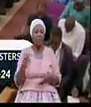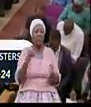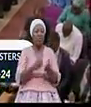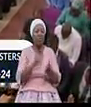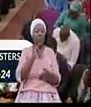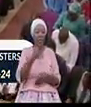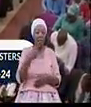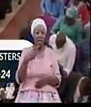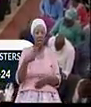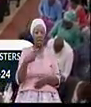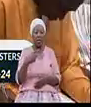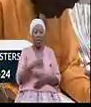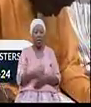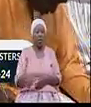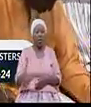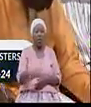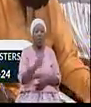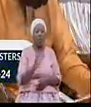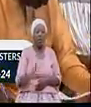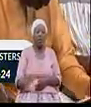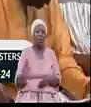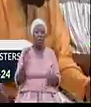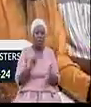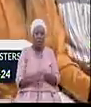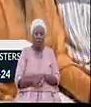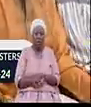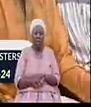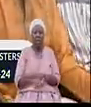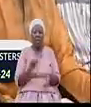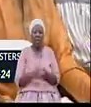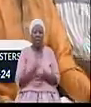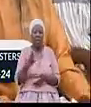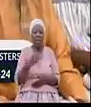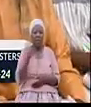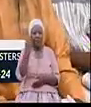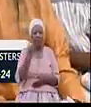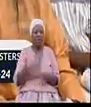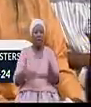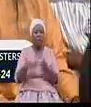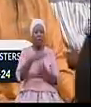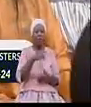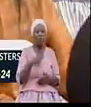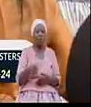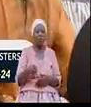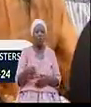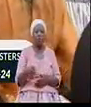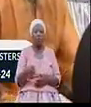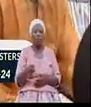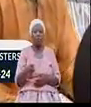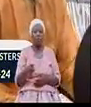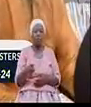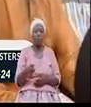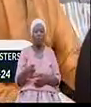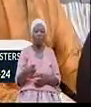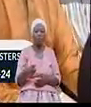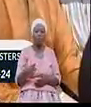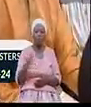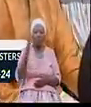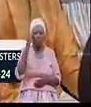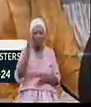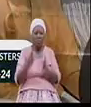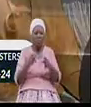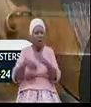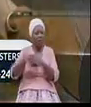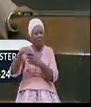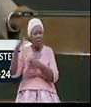reported commonly that there is fornication among you. You know, people